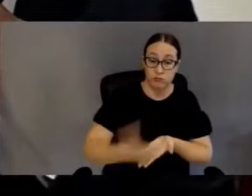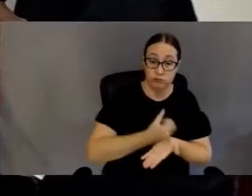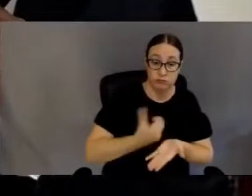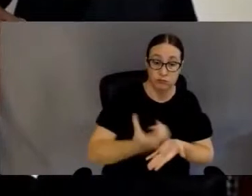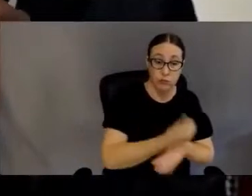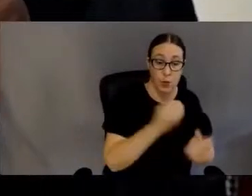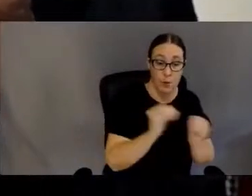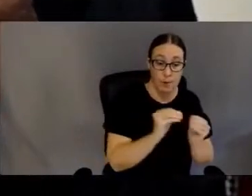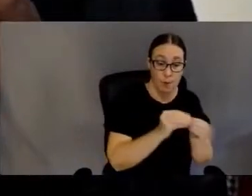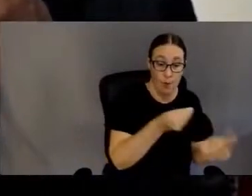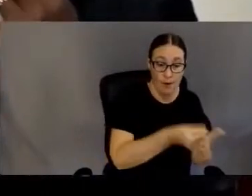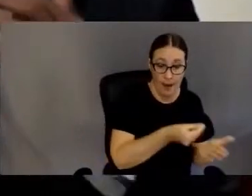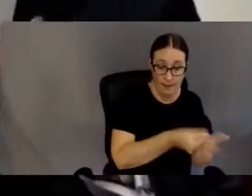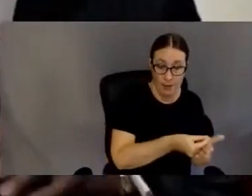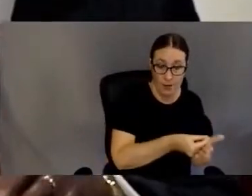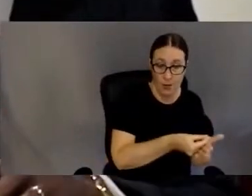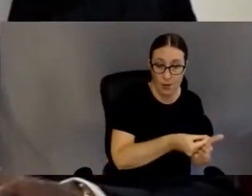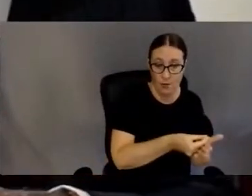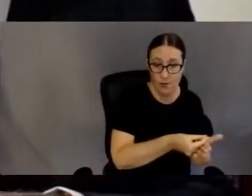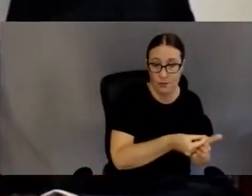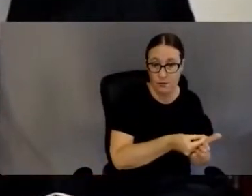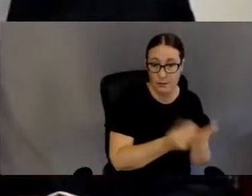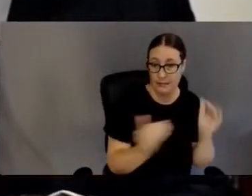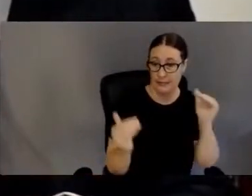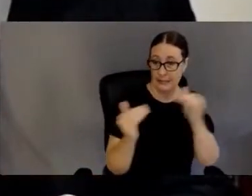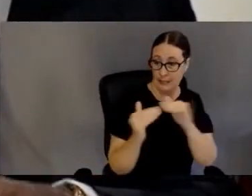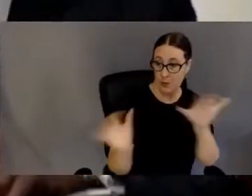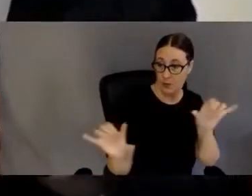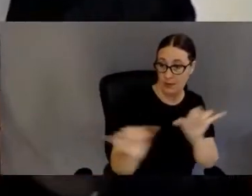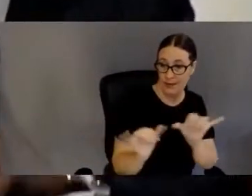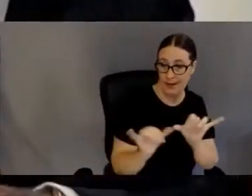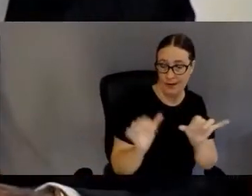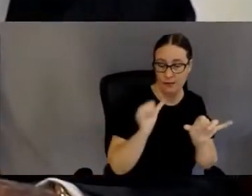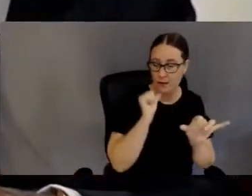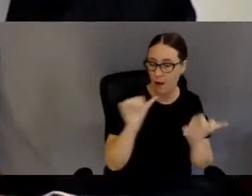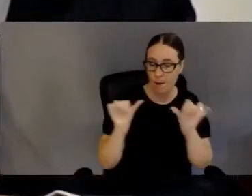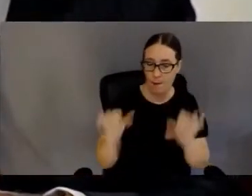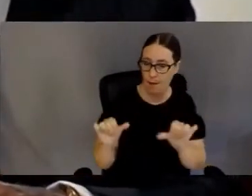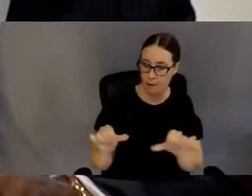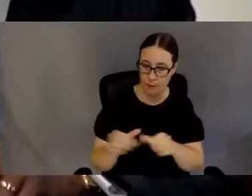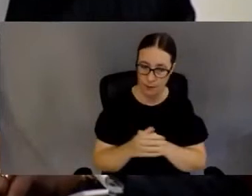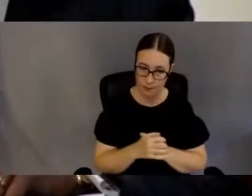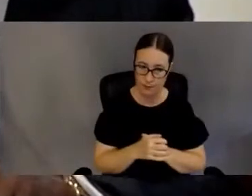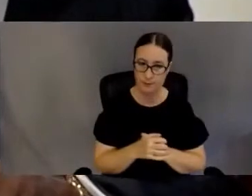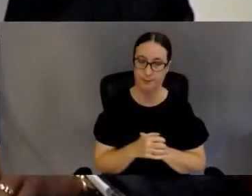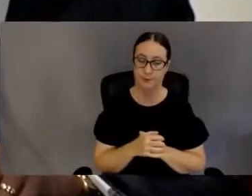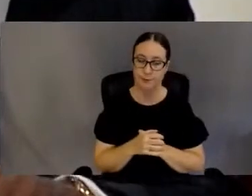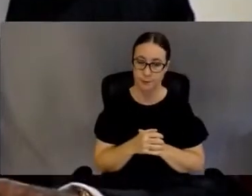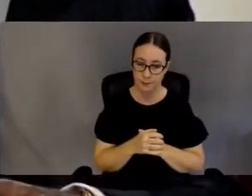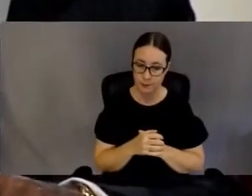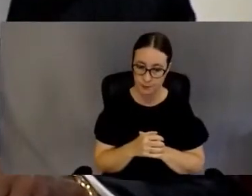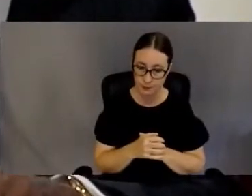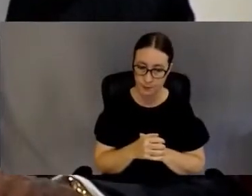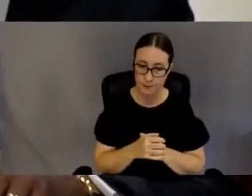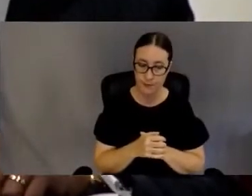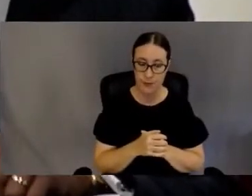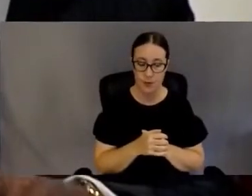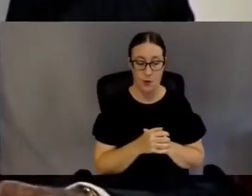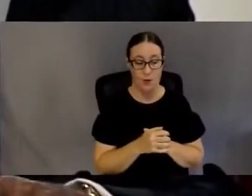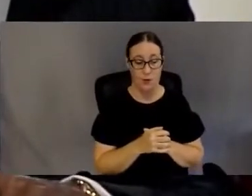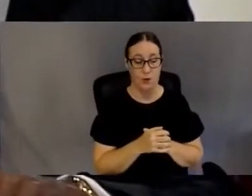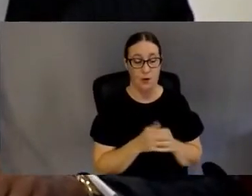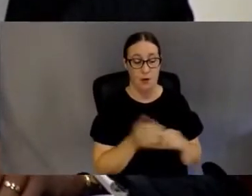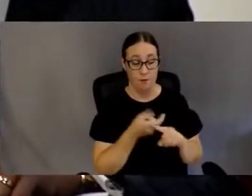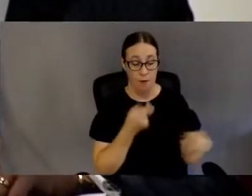colleagues have used often, scaled, will not be possible. With the scaling comes the ability of us